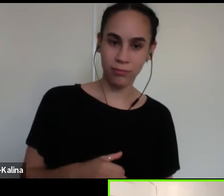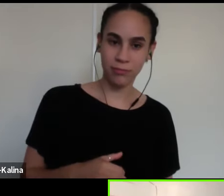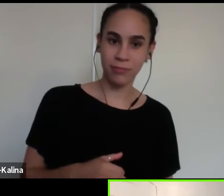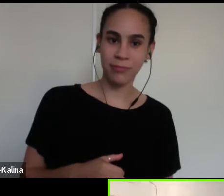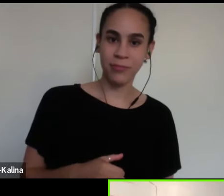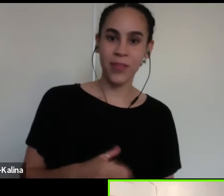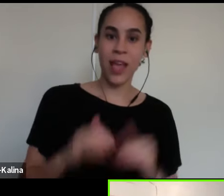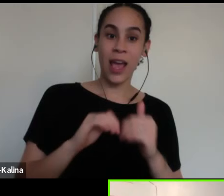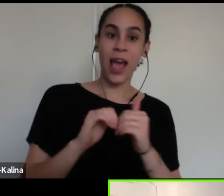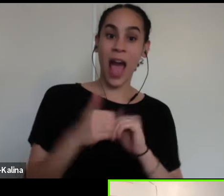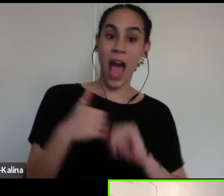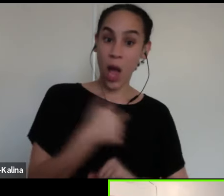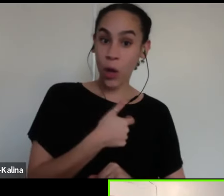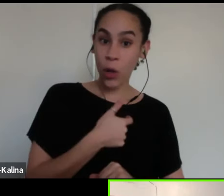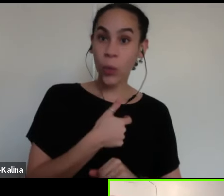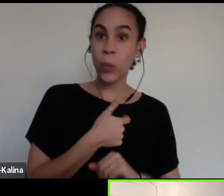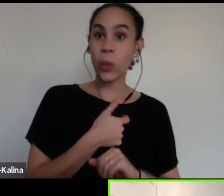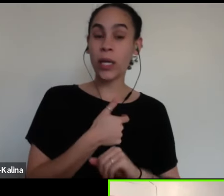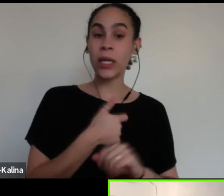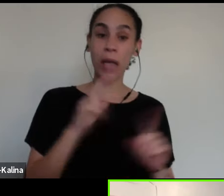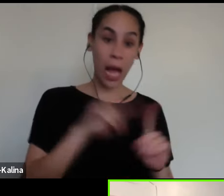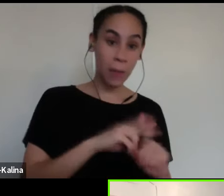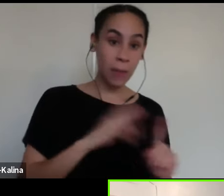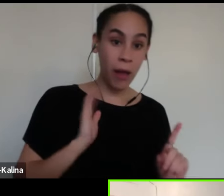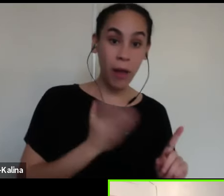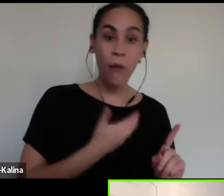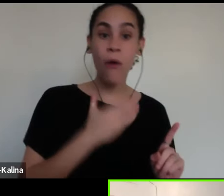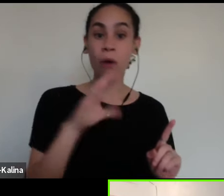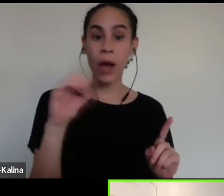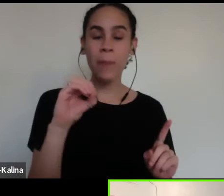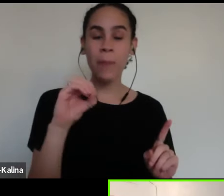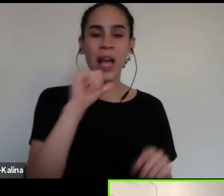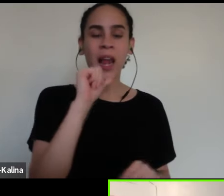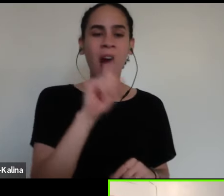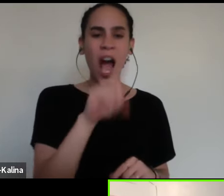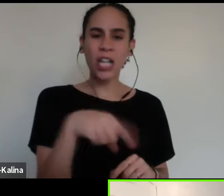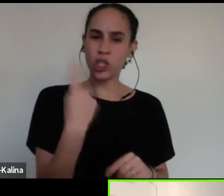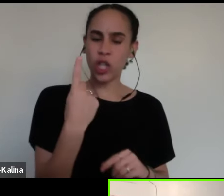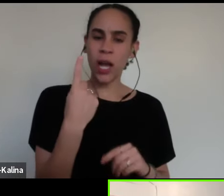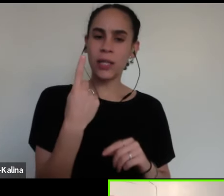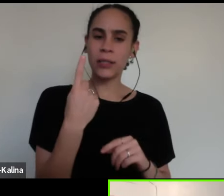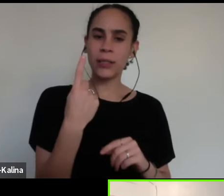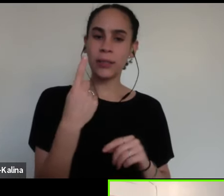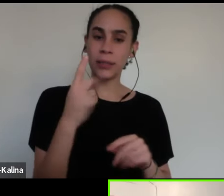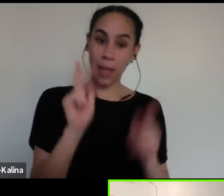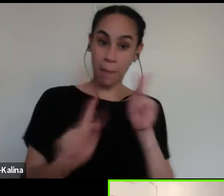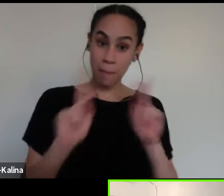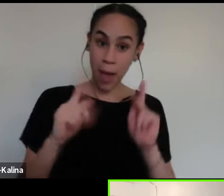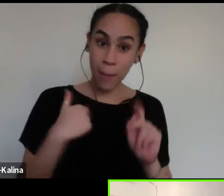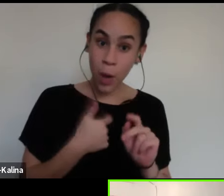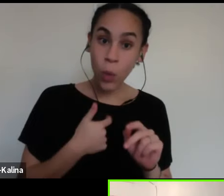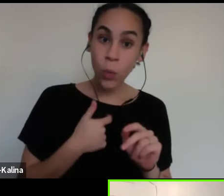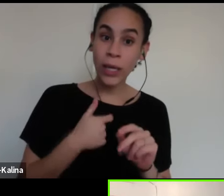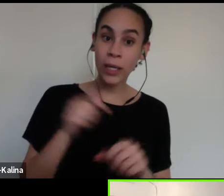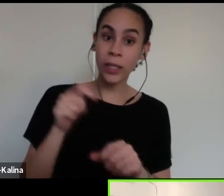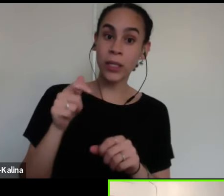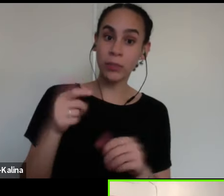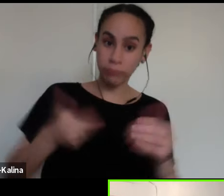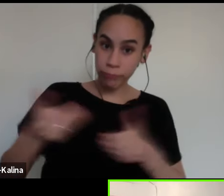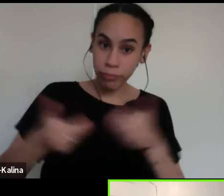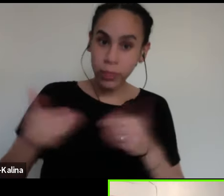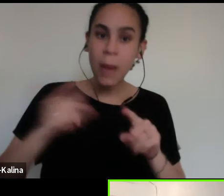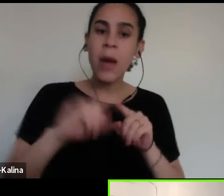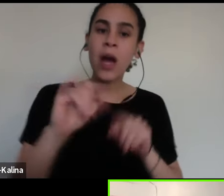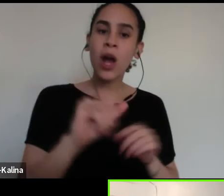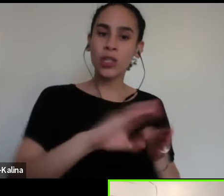our company. So I think that it's not just a matter of like the people you employ, but the community you build also is really important to this. But like what we